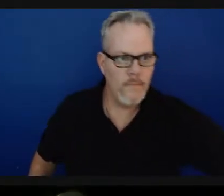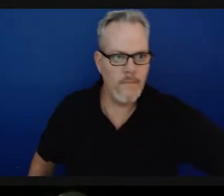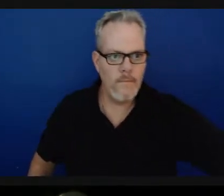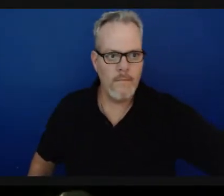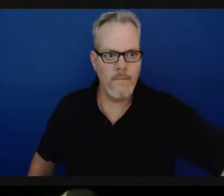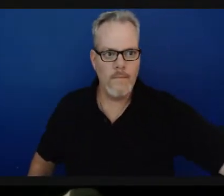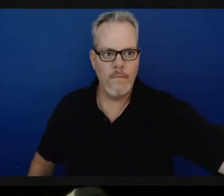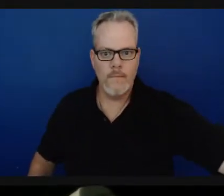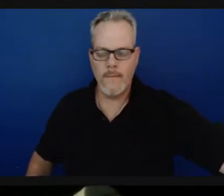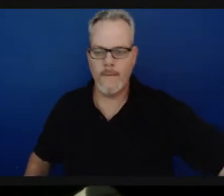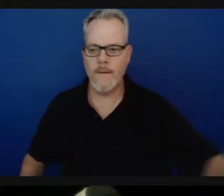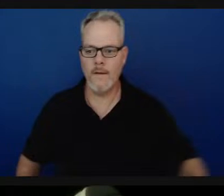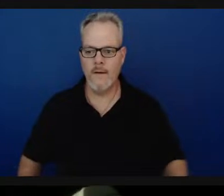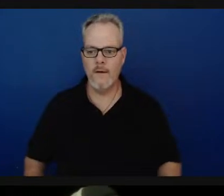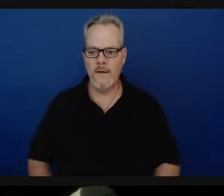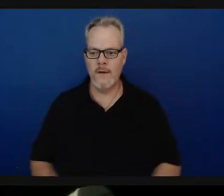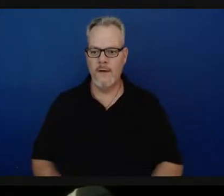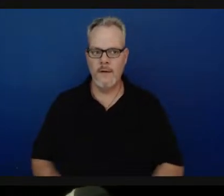And here we go.